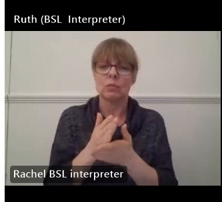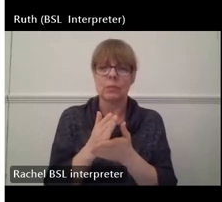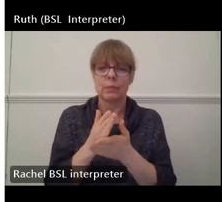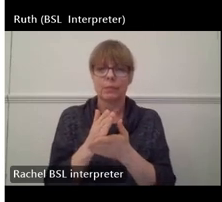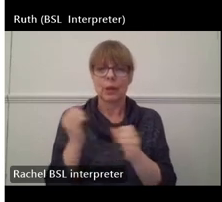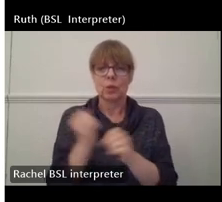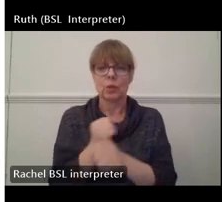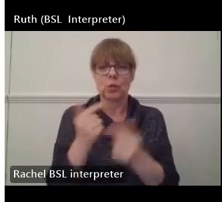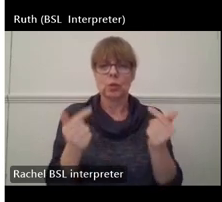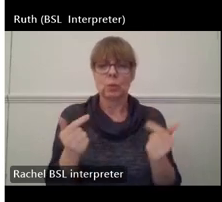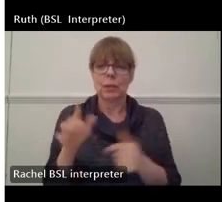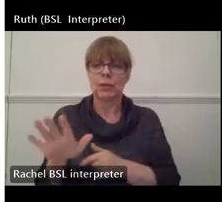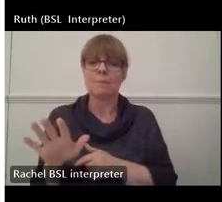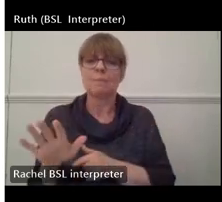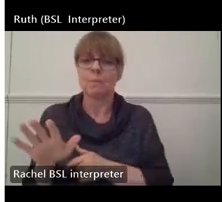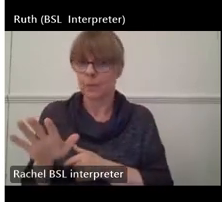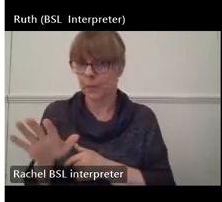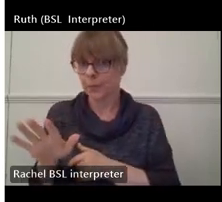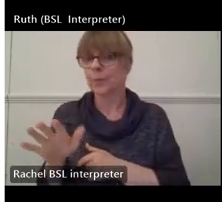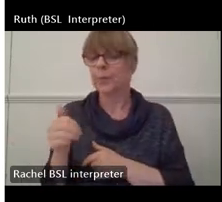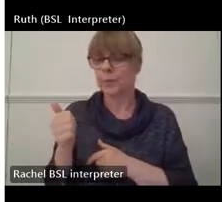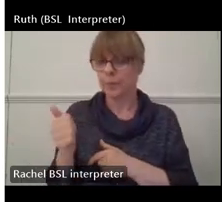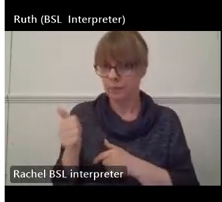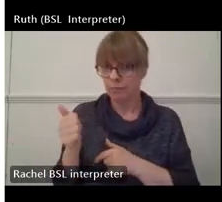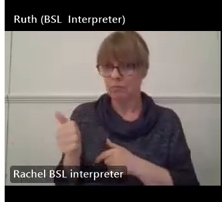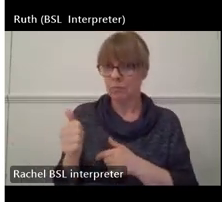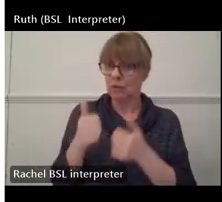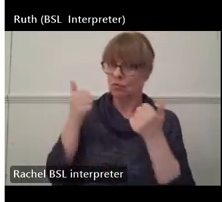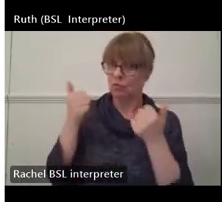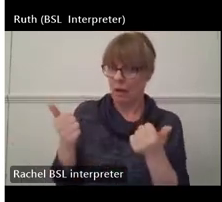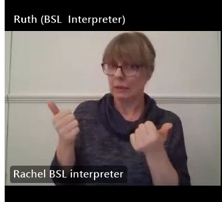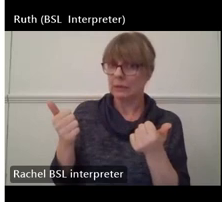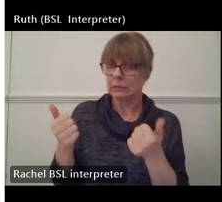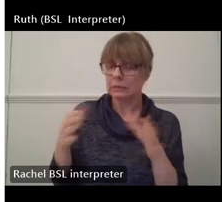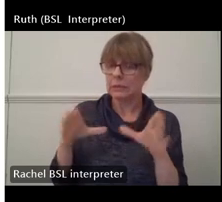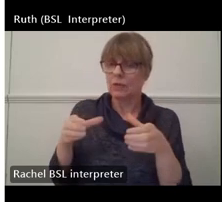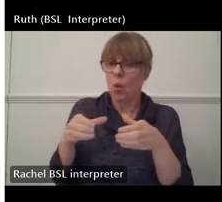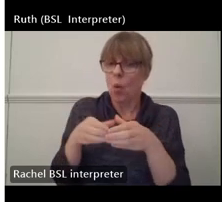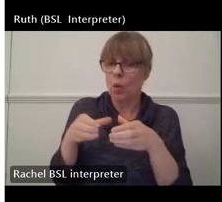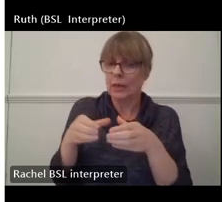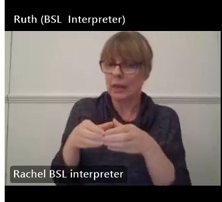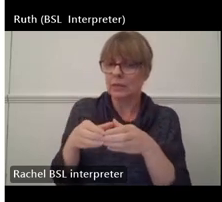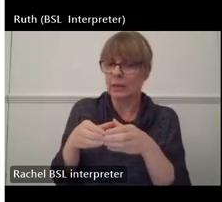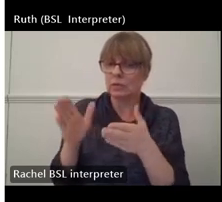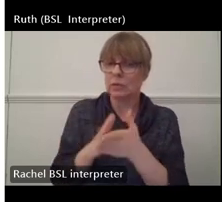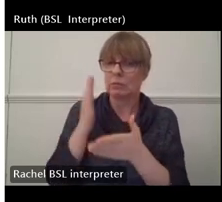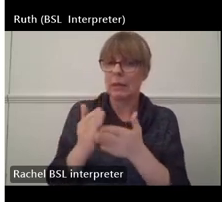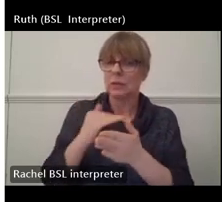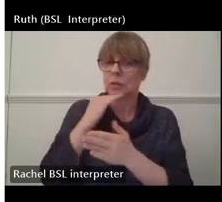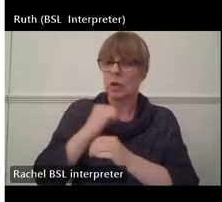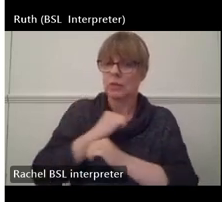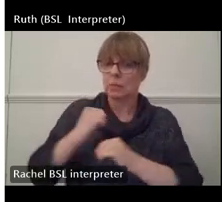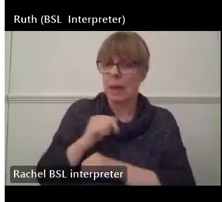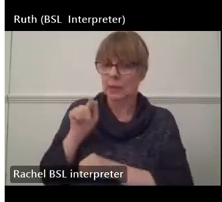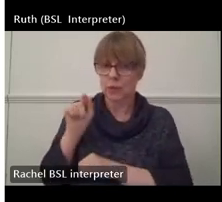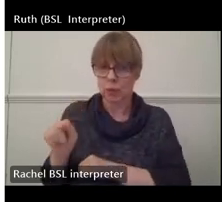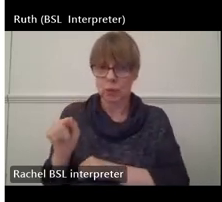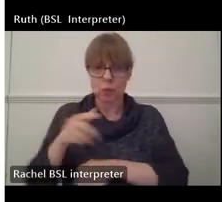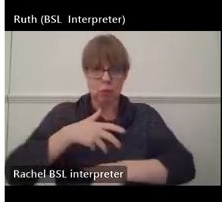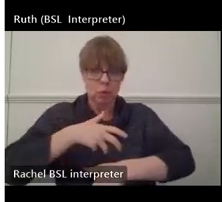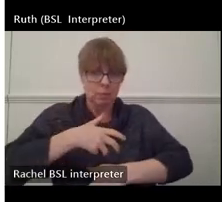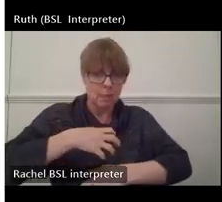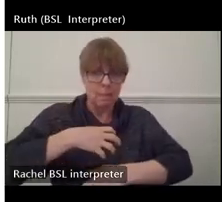Really encouraging around organisations creating a space for you to make those adaptations and for you to say what you need and for them not to project